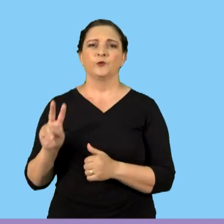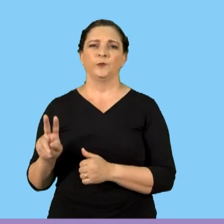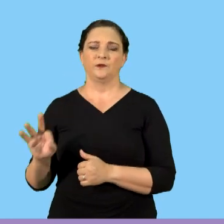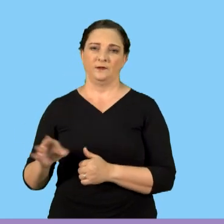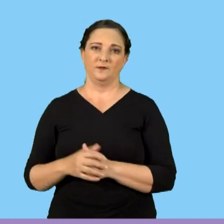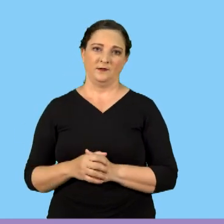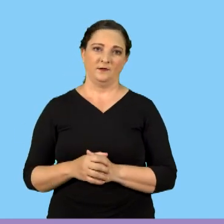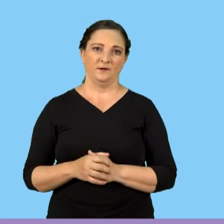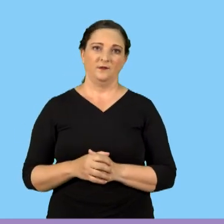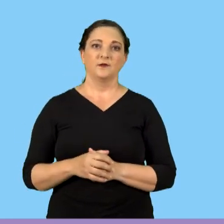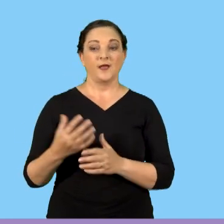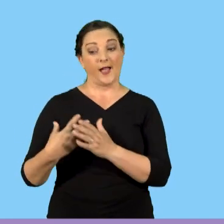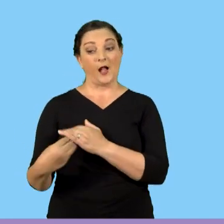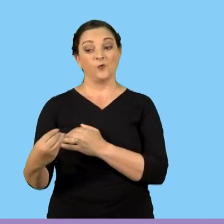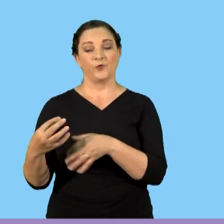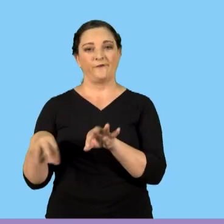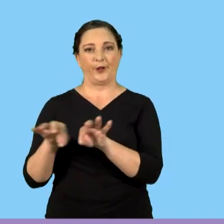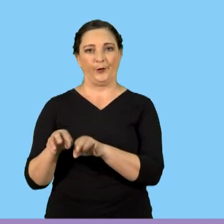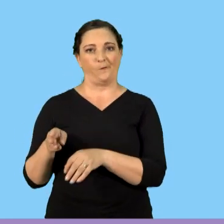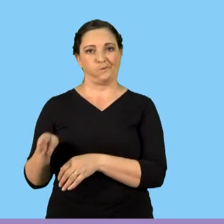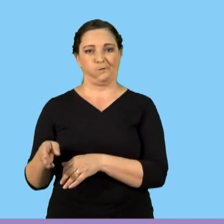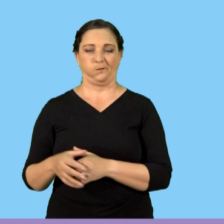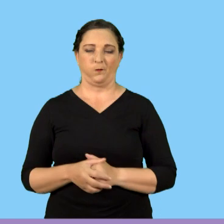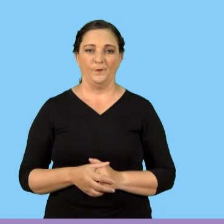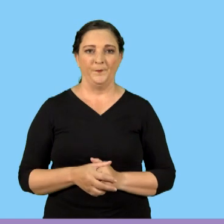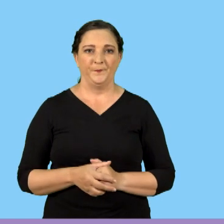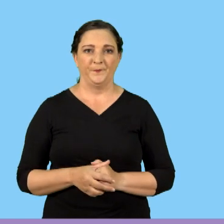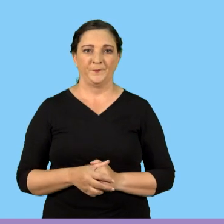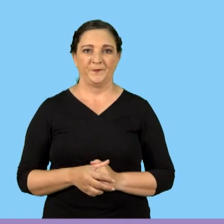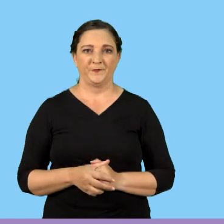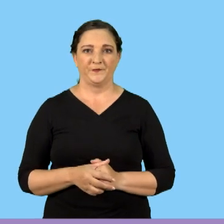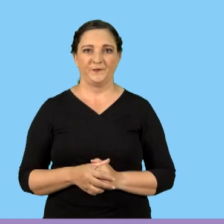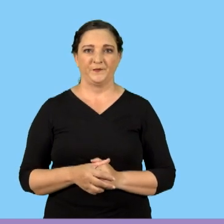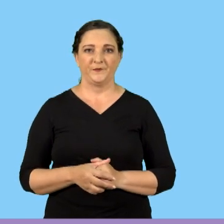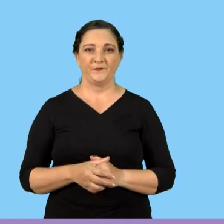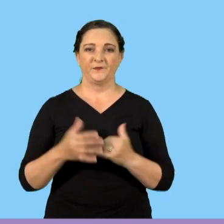a 23, and that is the output value there.